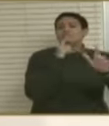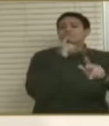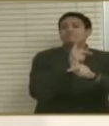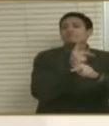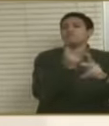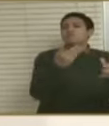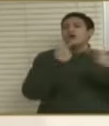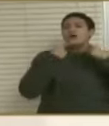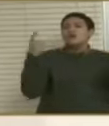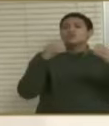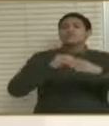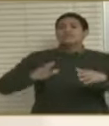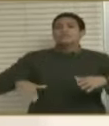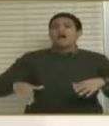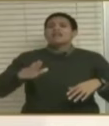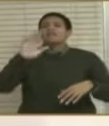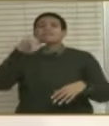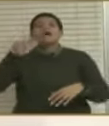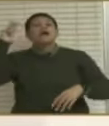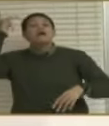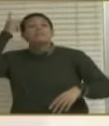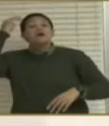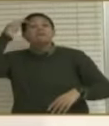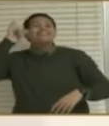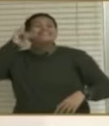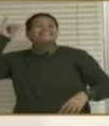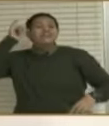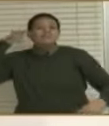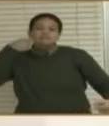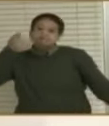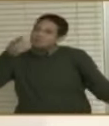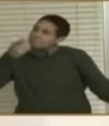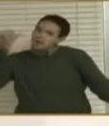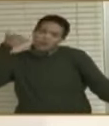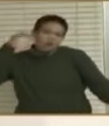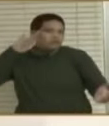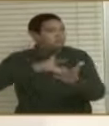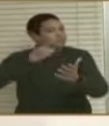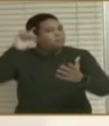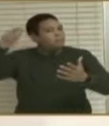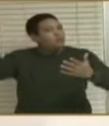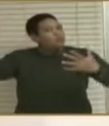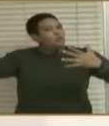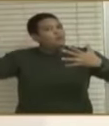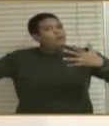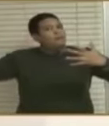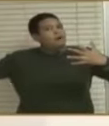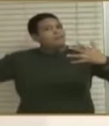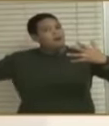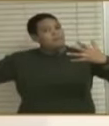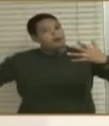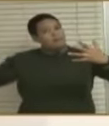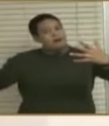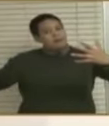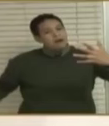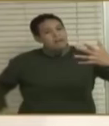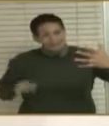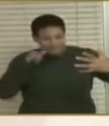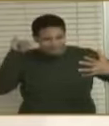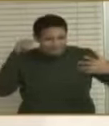in the Parliament by the Honourable Prime Minister last evening. And we're working with